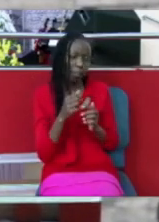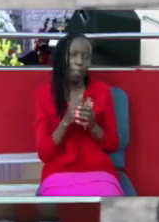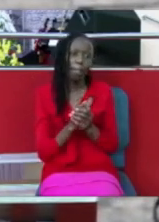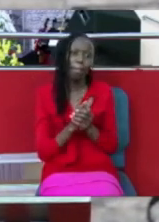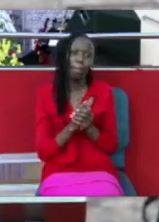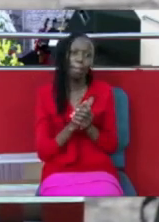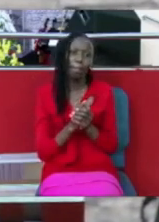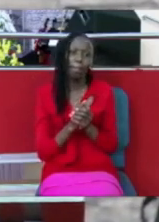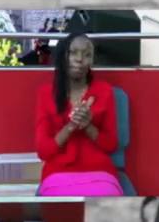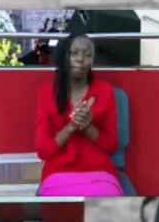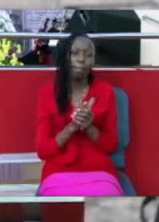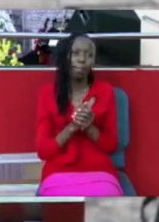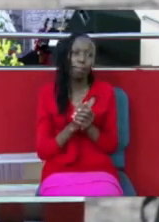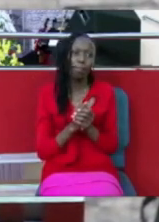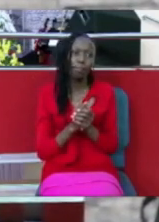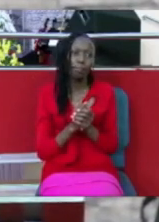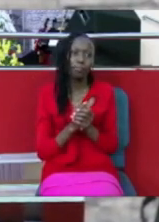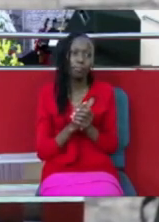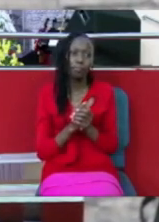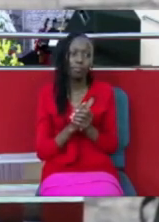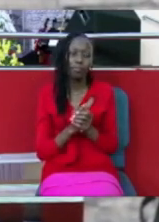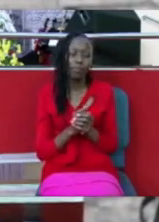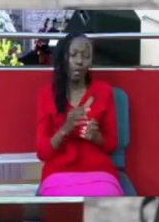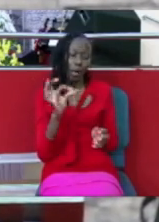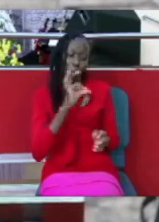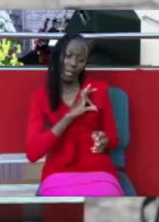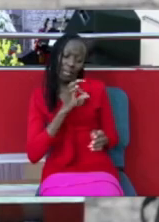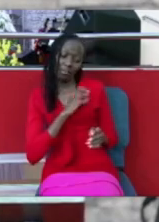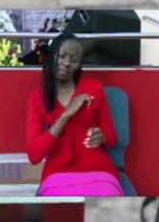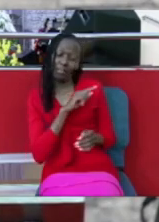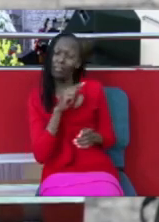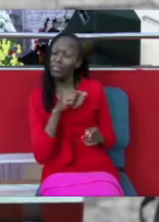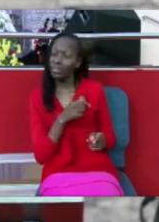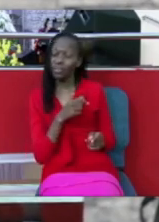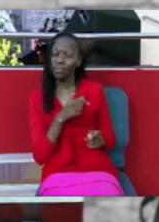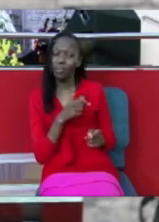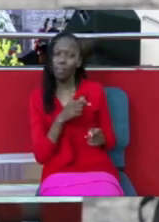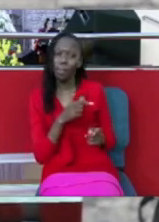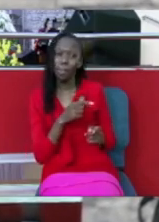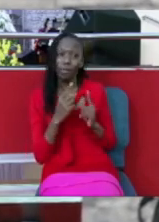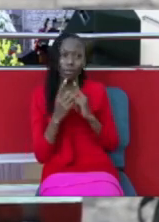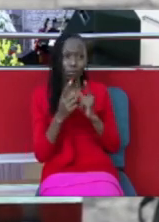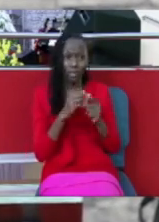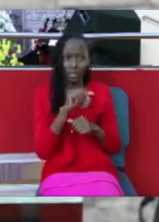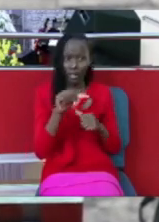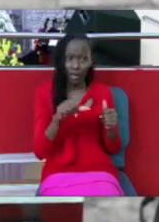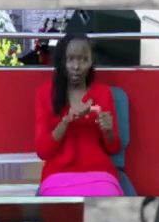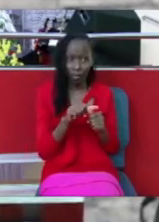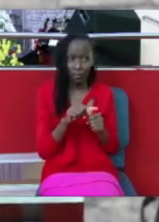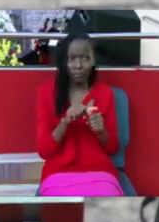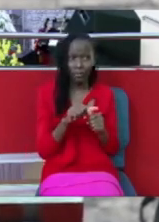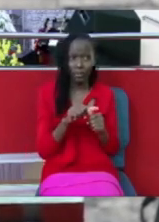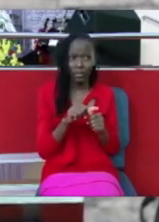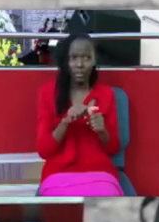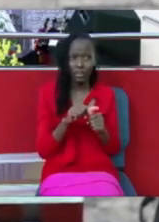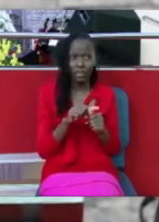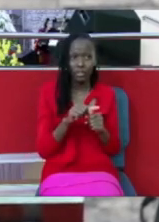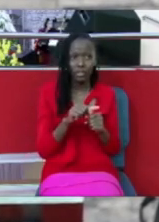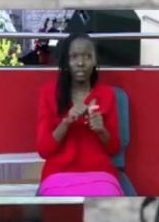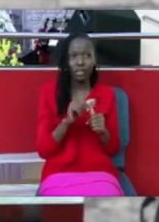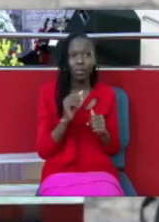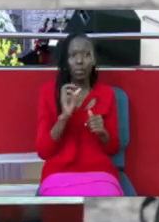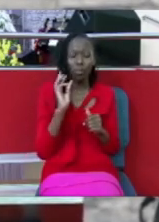neno la Bwana. And these benefits we are talking about will become yours. Na faida hizi tunazungumzia zitakuwa